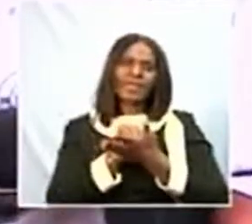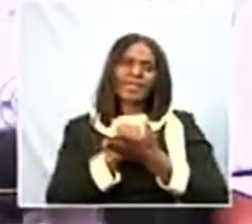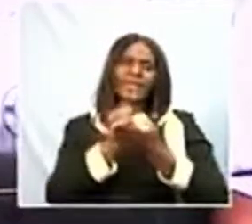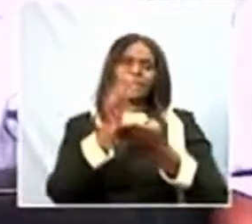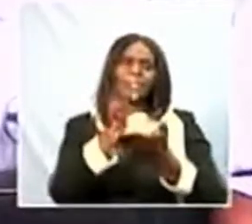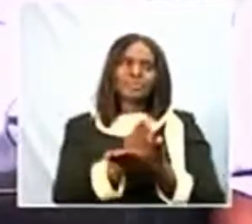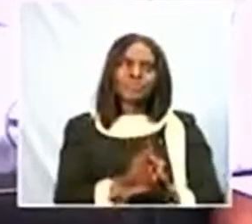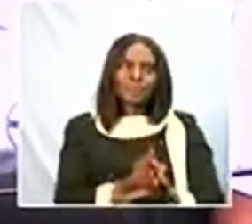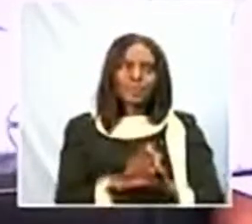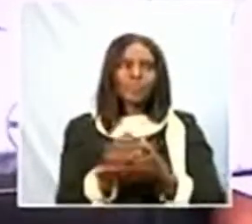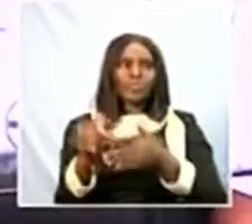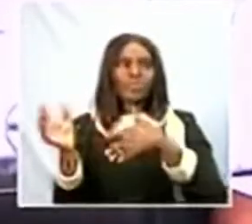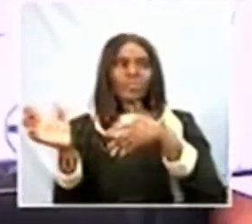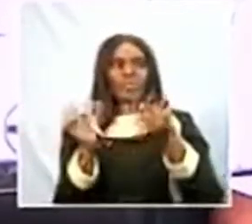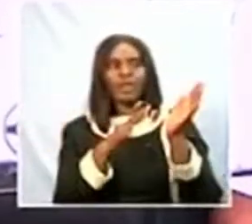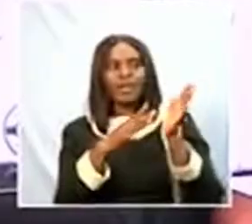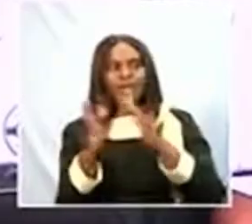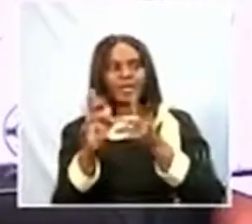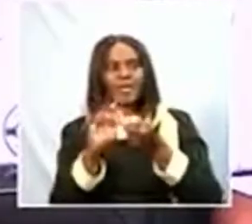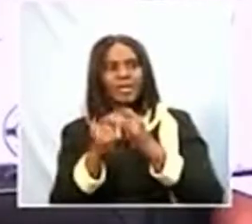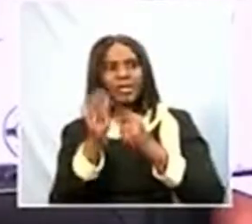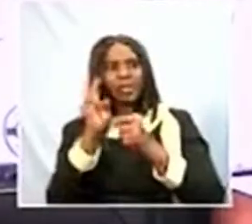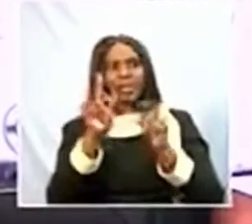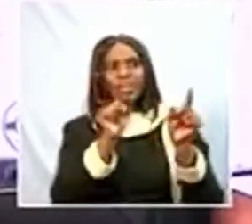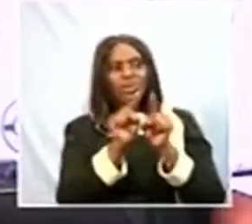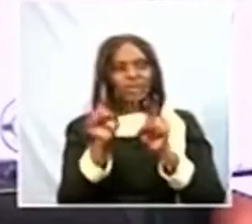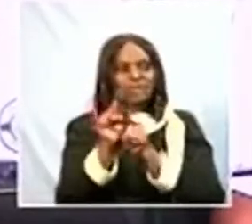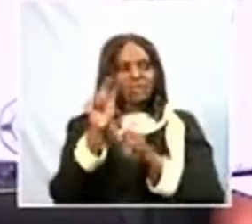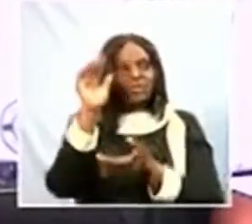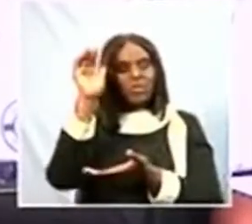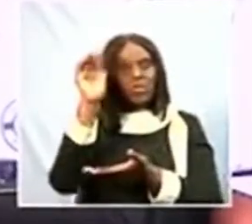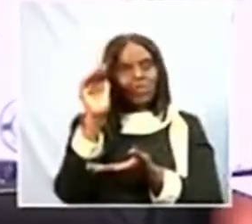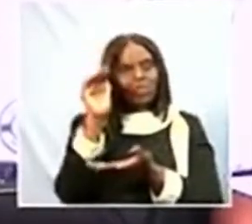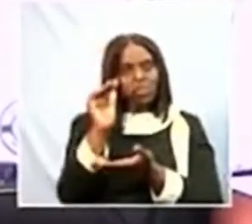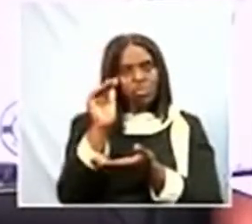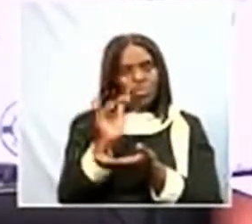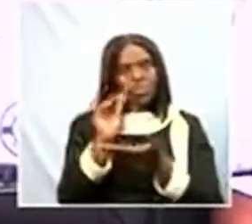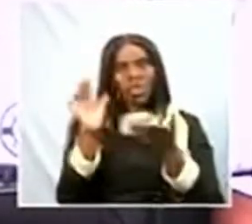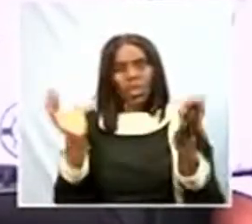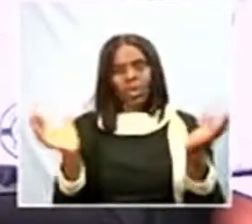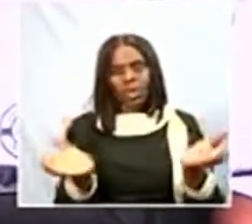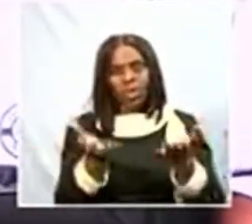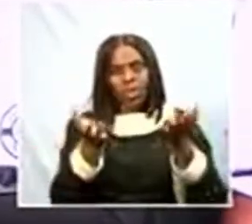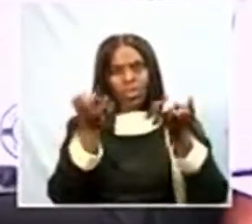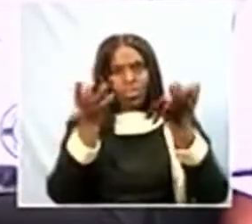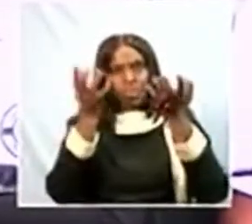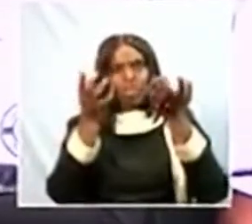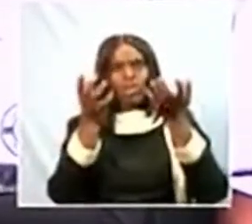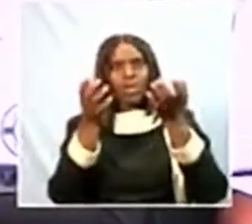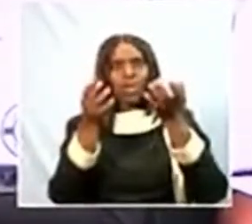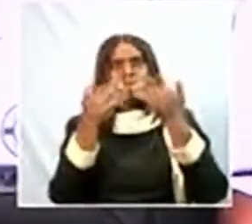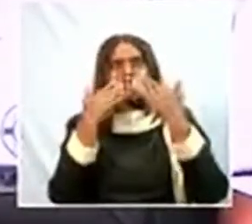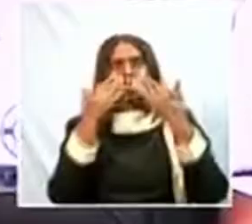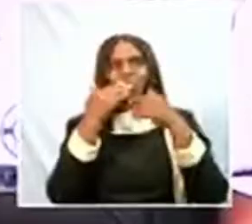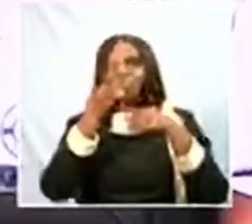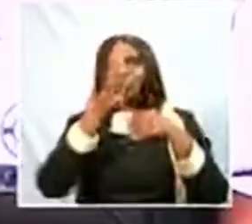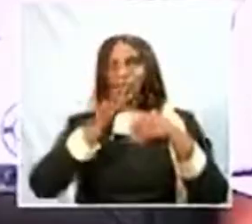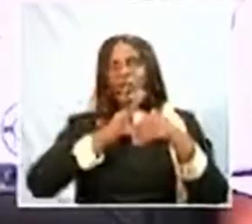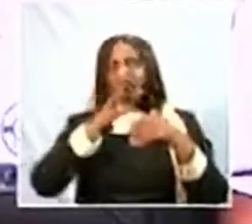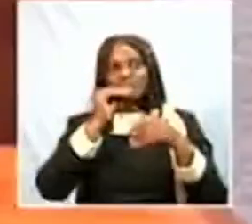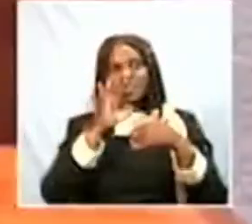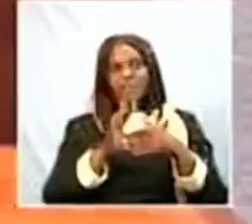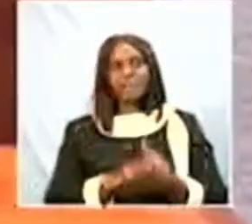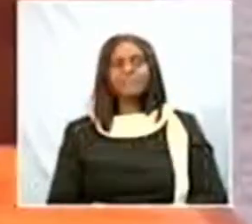stop climate change, it will also reduce air pollution too. Thank you, Madam Speaker.